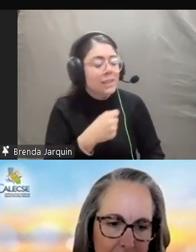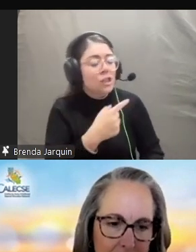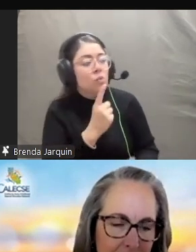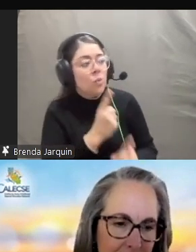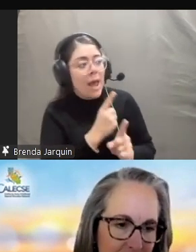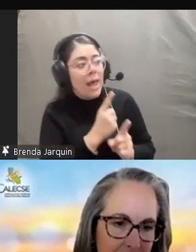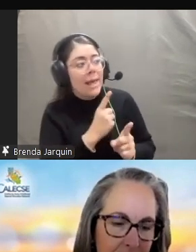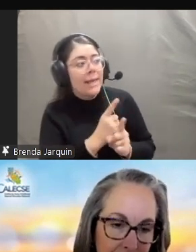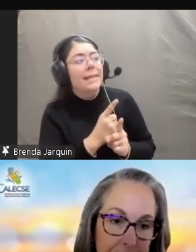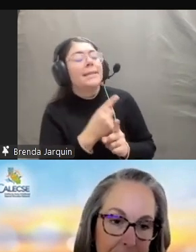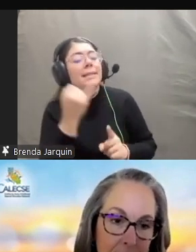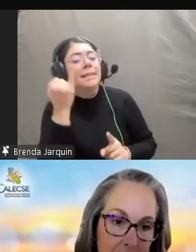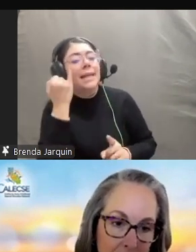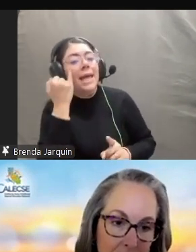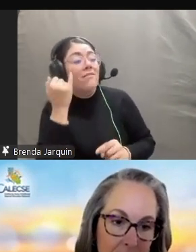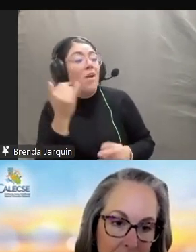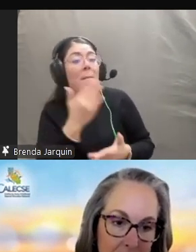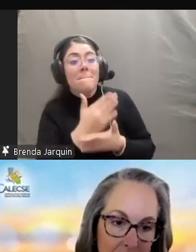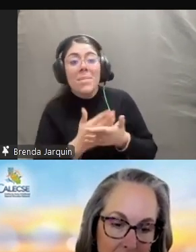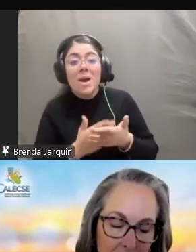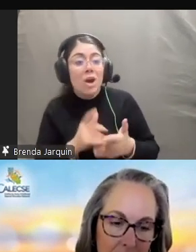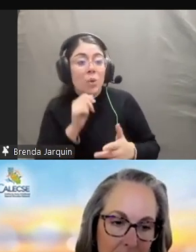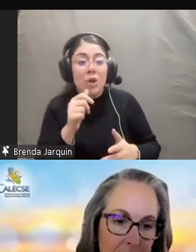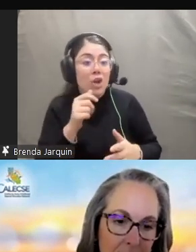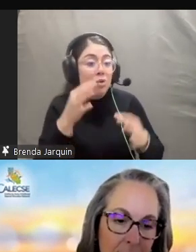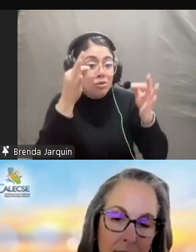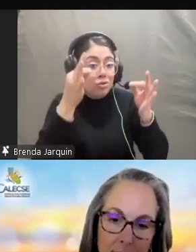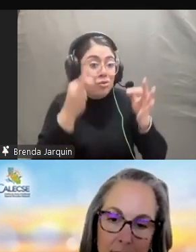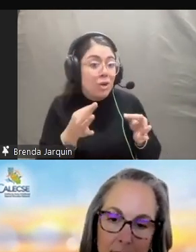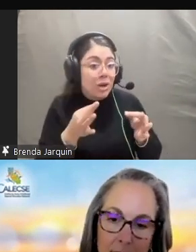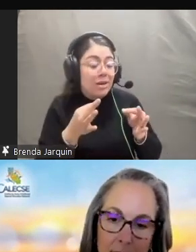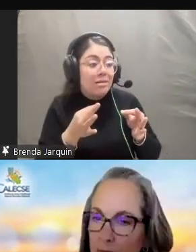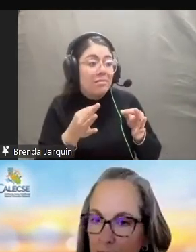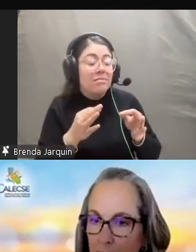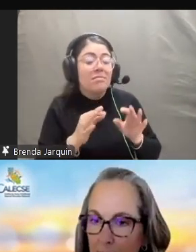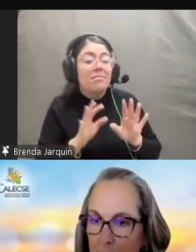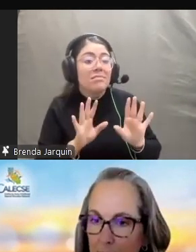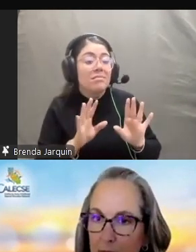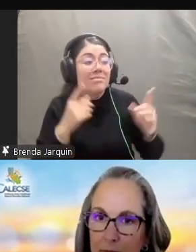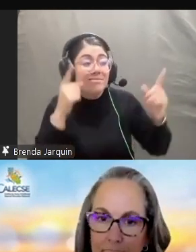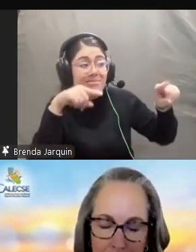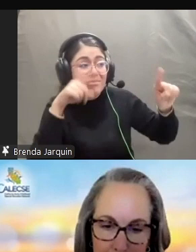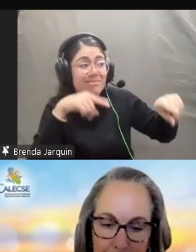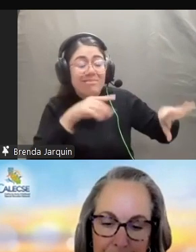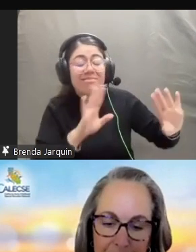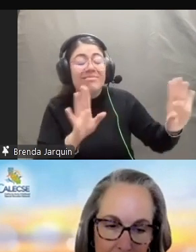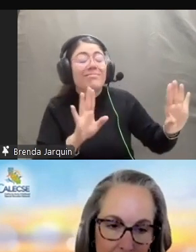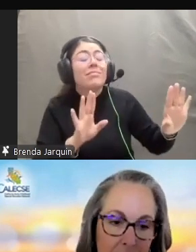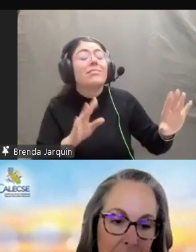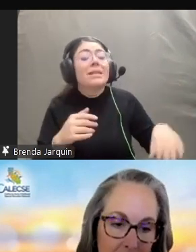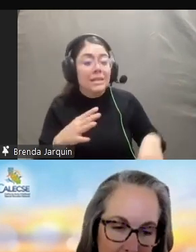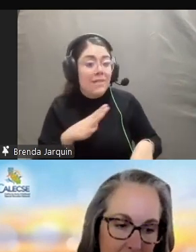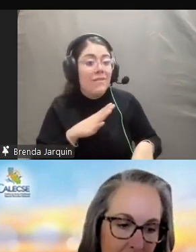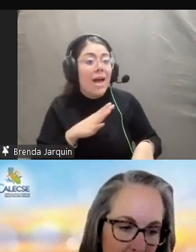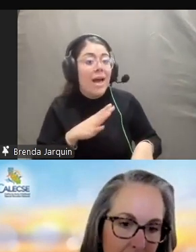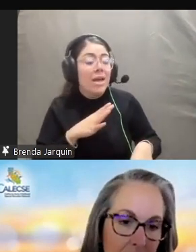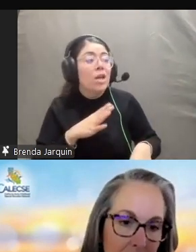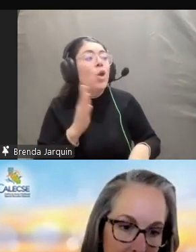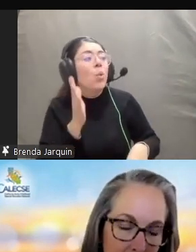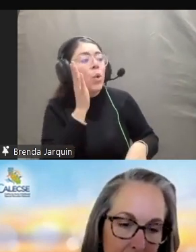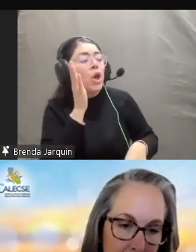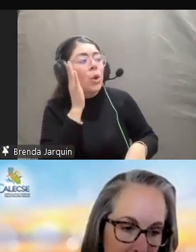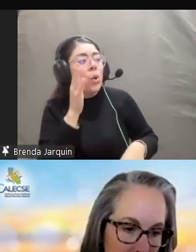agree, okay, and we document in our minutes that we've reviewed it and there are no concerns at this time.